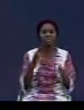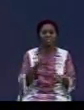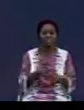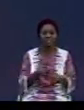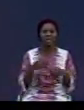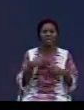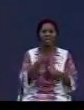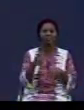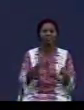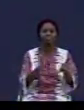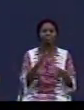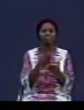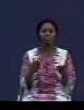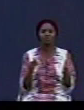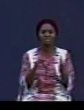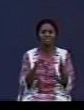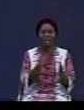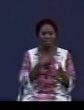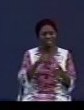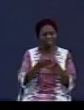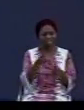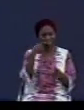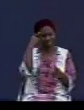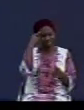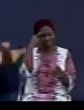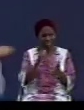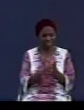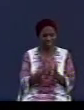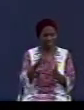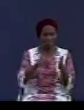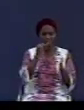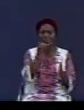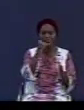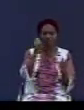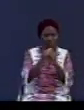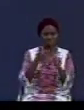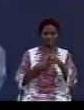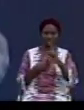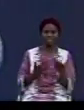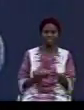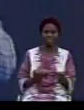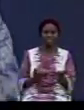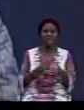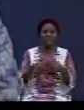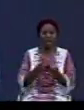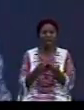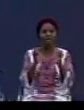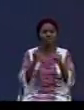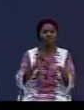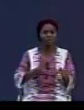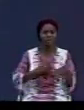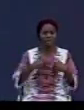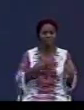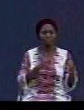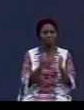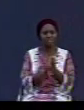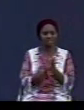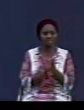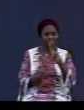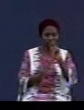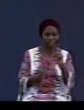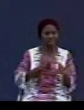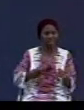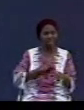and then you say, what's wrong with me? How could I have done that? I shouldn't have done that.